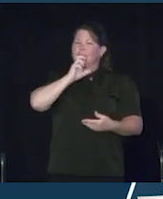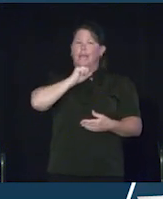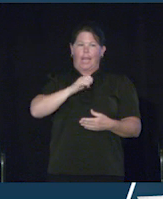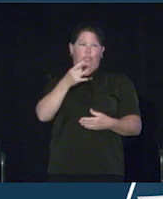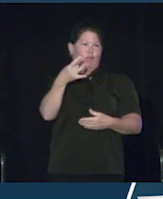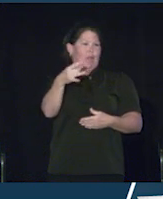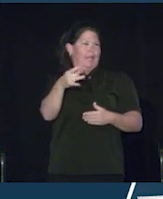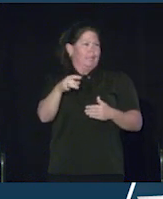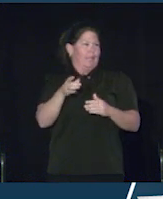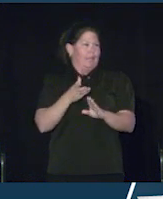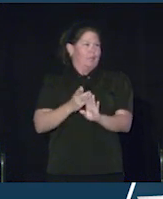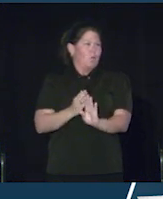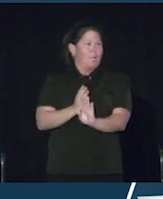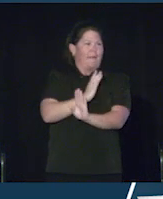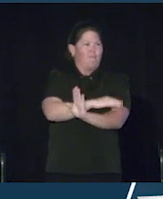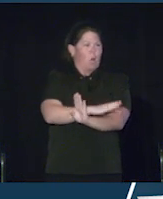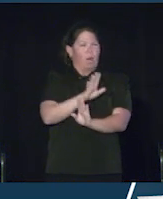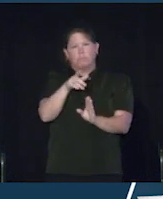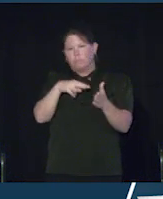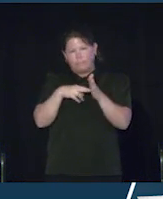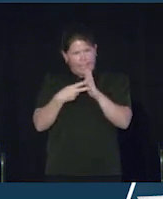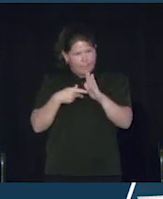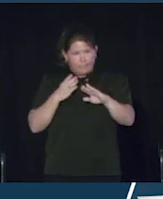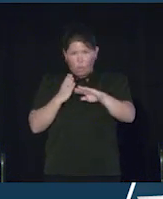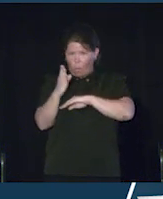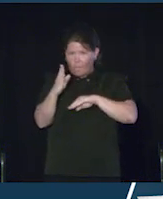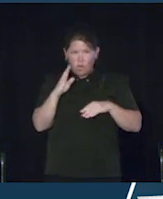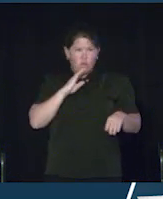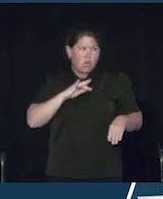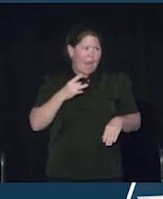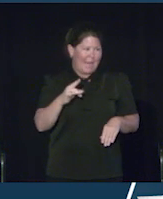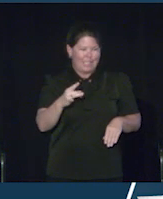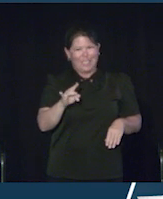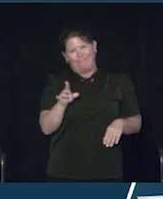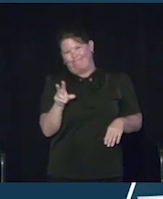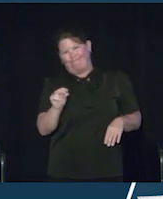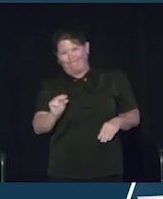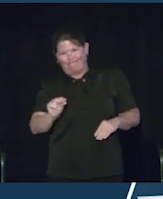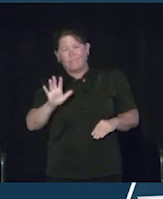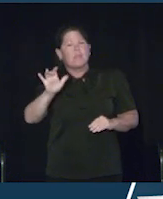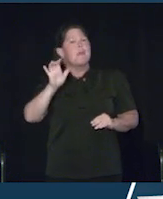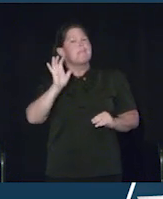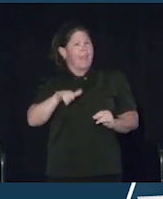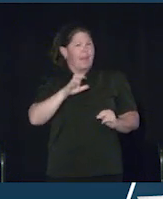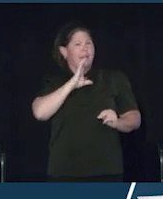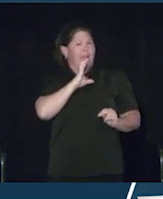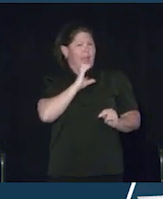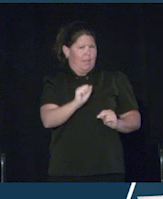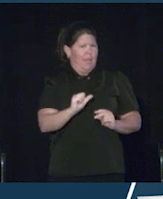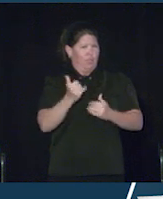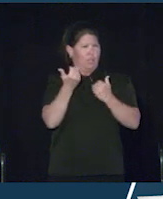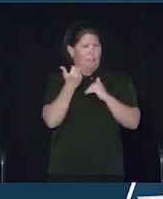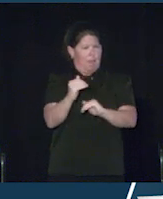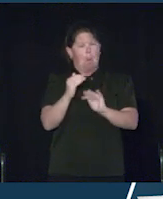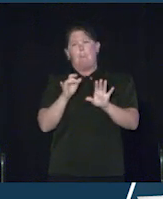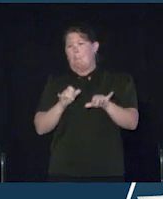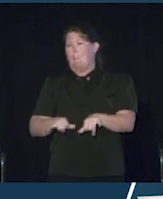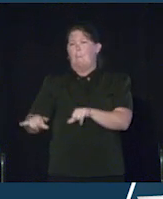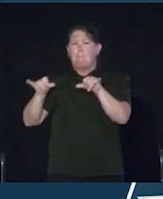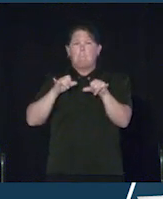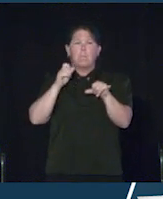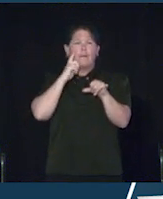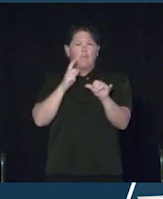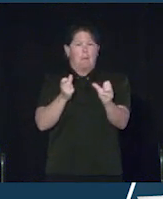a consistent trend among all the different disabilities. For Down